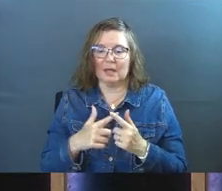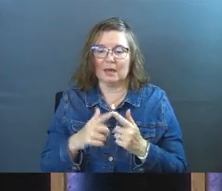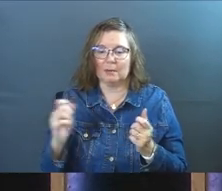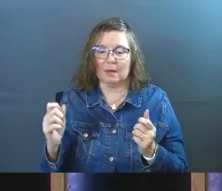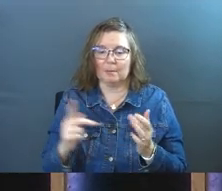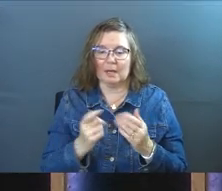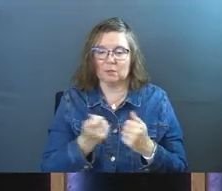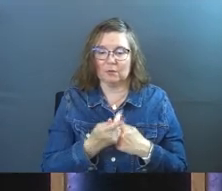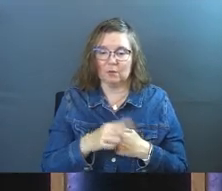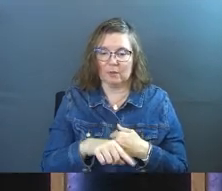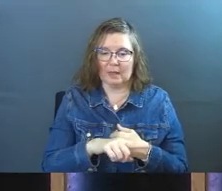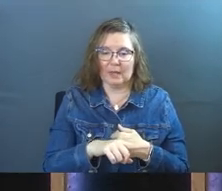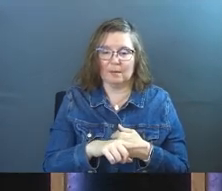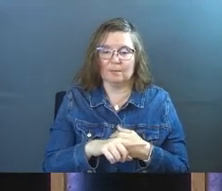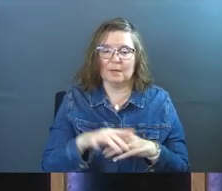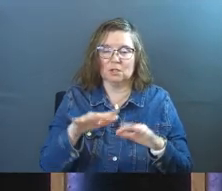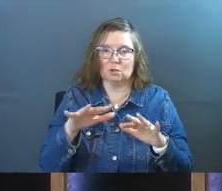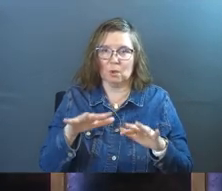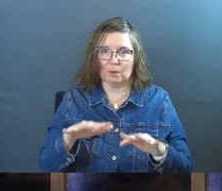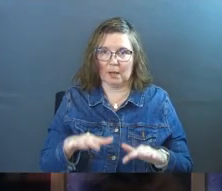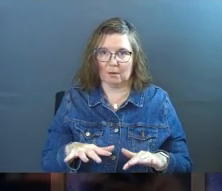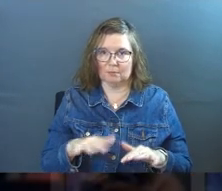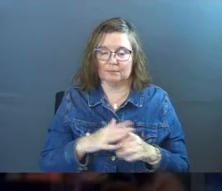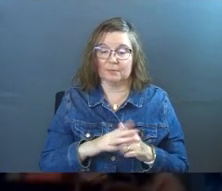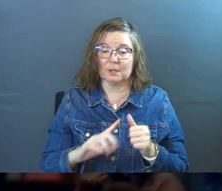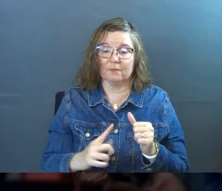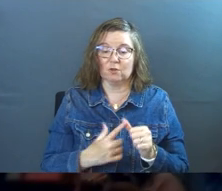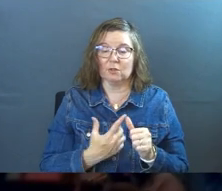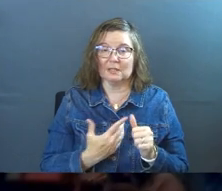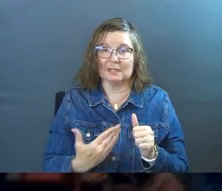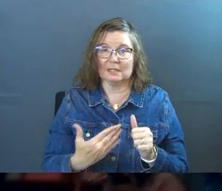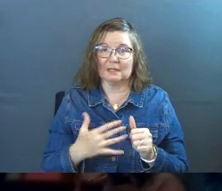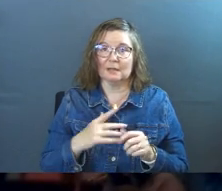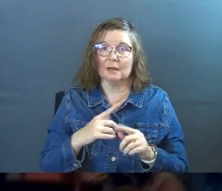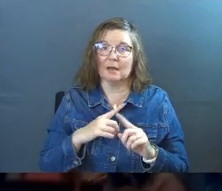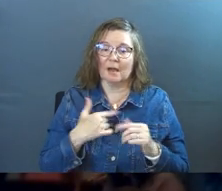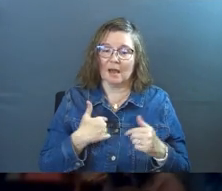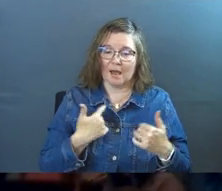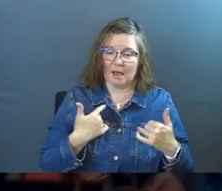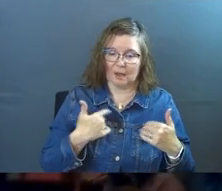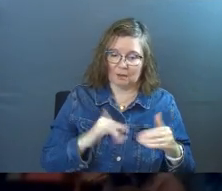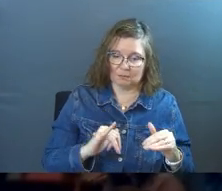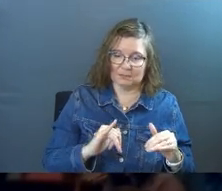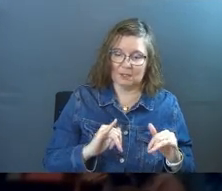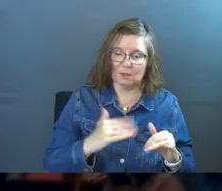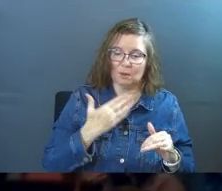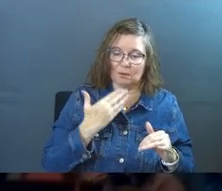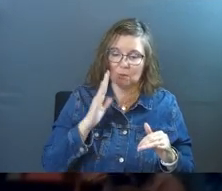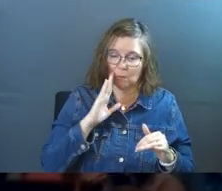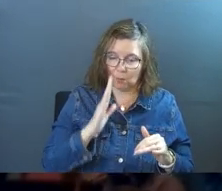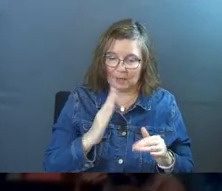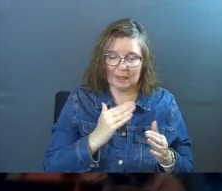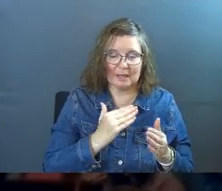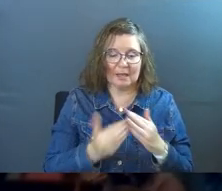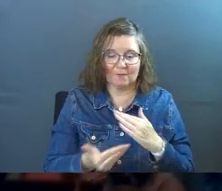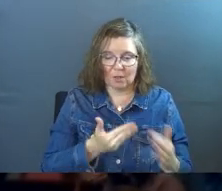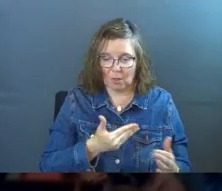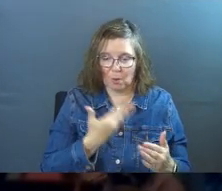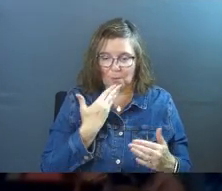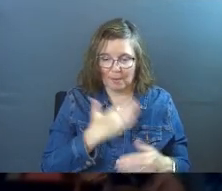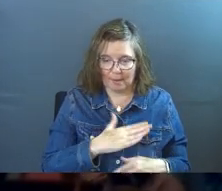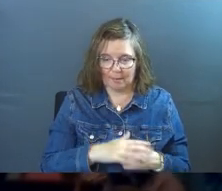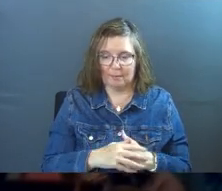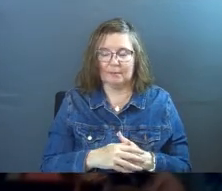come back to a few of them and slow down. The very first thing is, yet I will, even though everything is bad, yet I will.